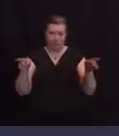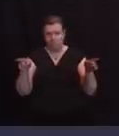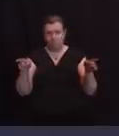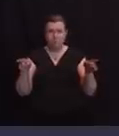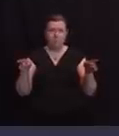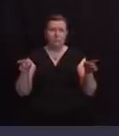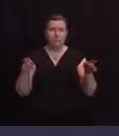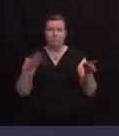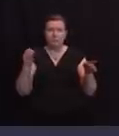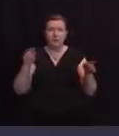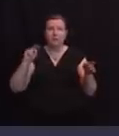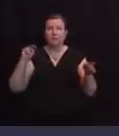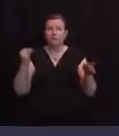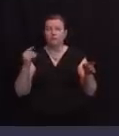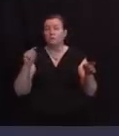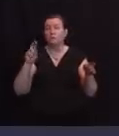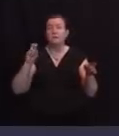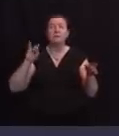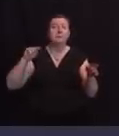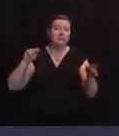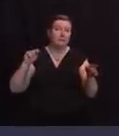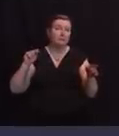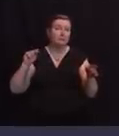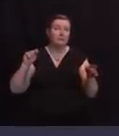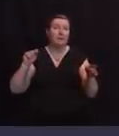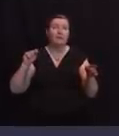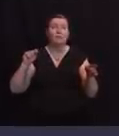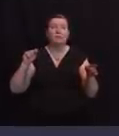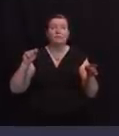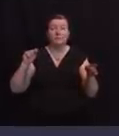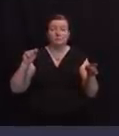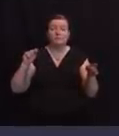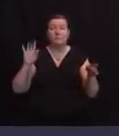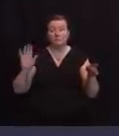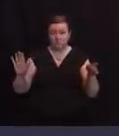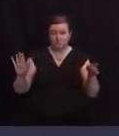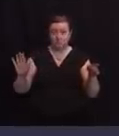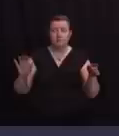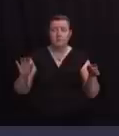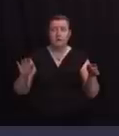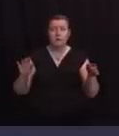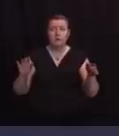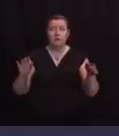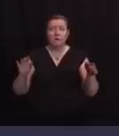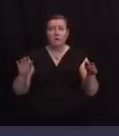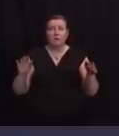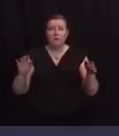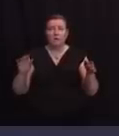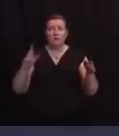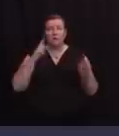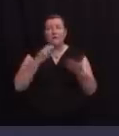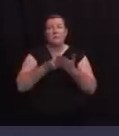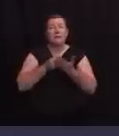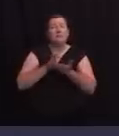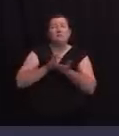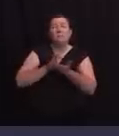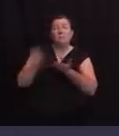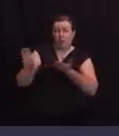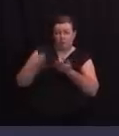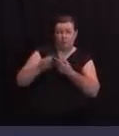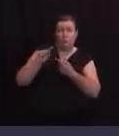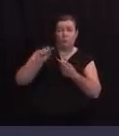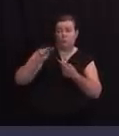rec within the rec was NJ Transit. I think the appropriation in this budget is something like